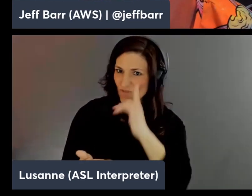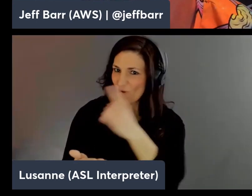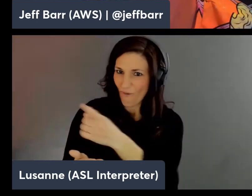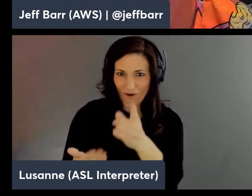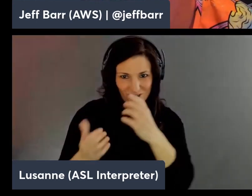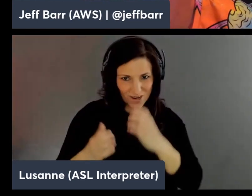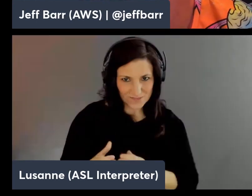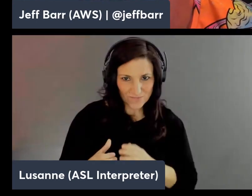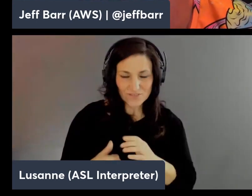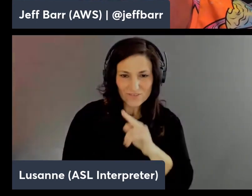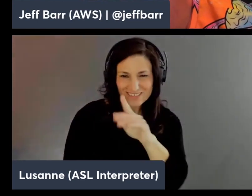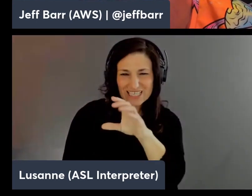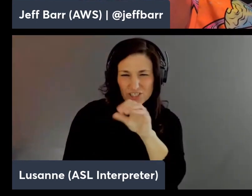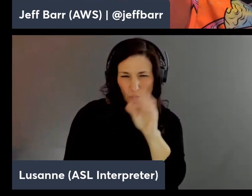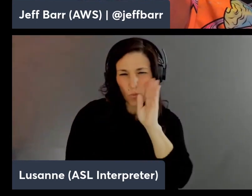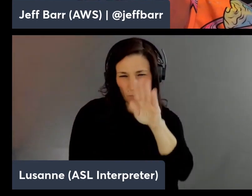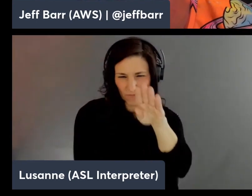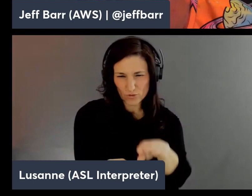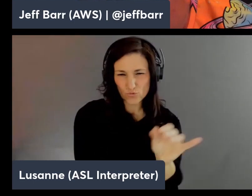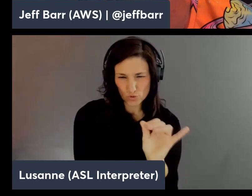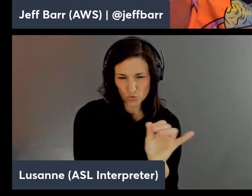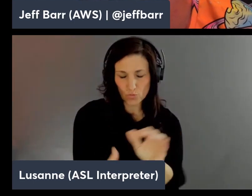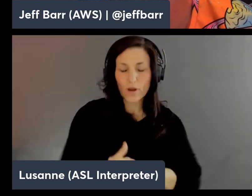their TCO.